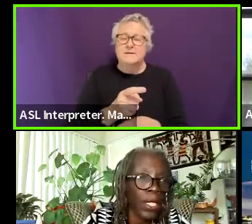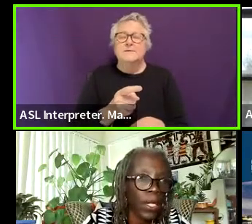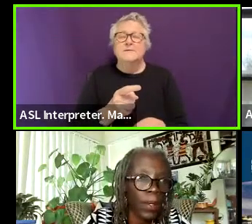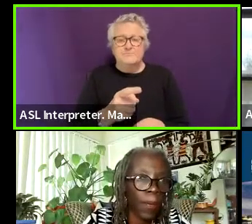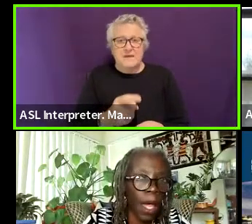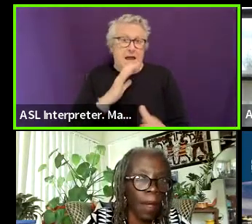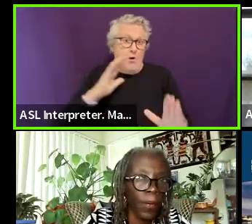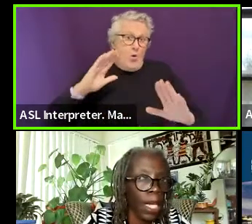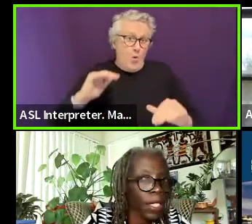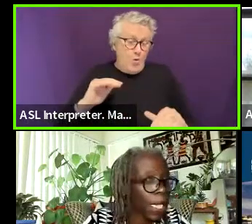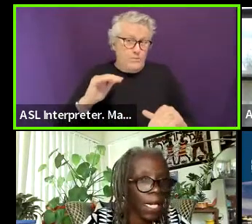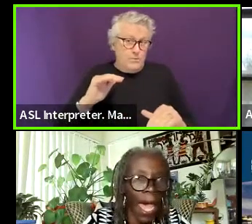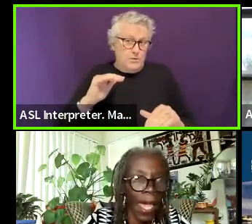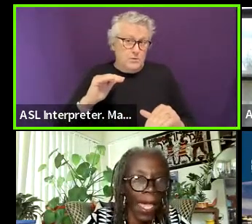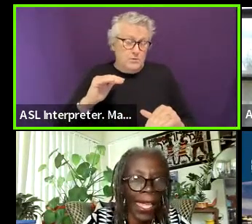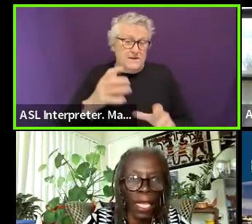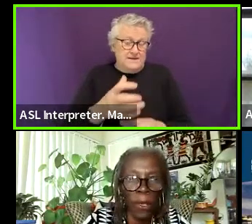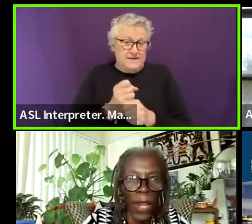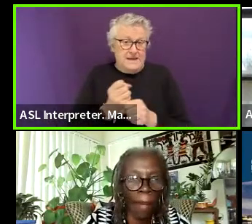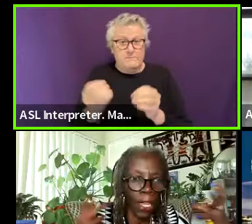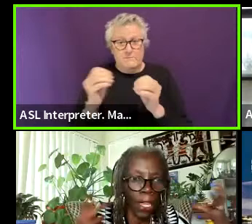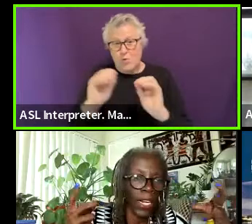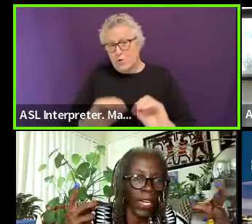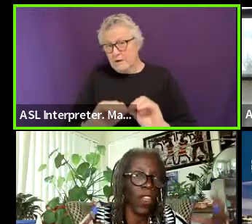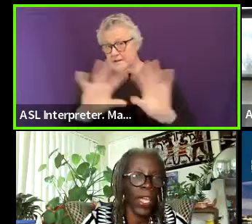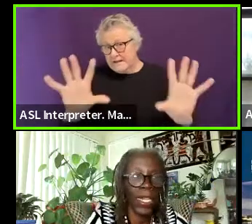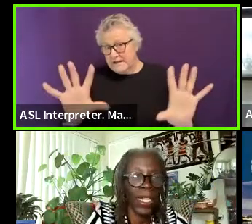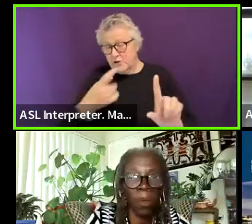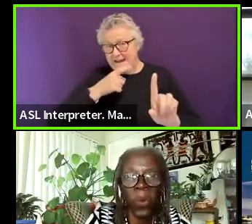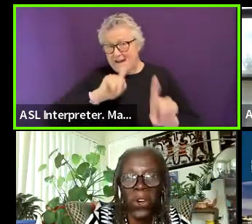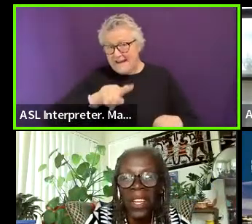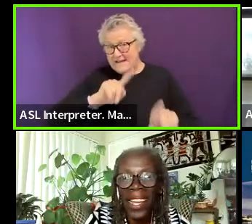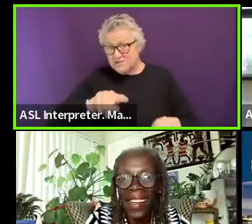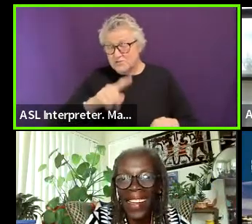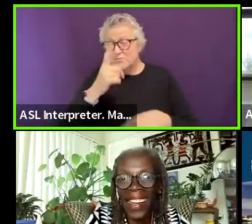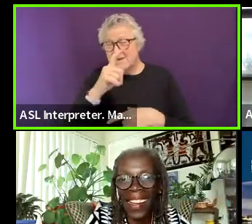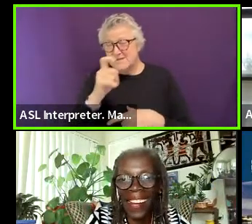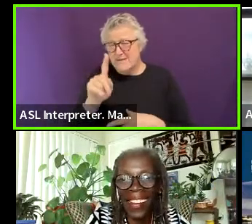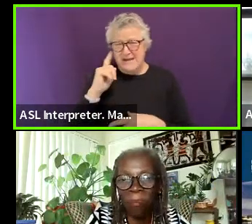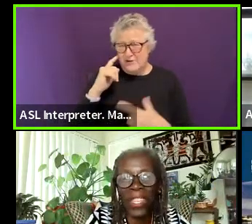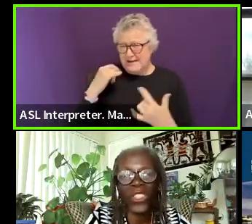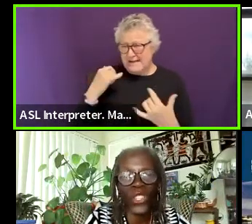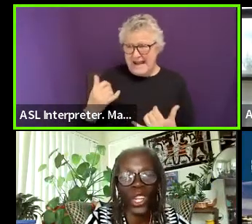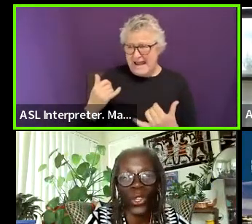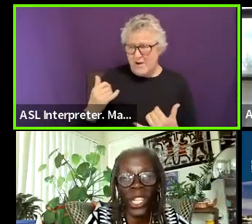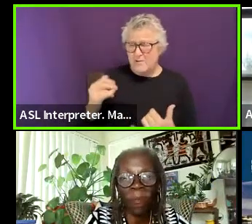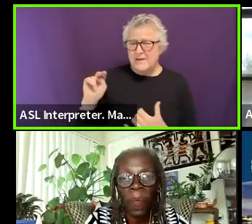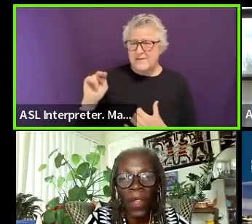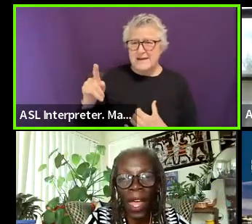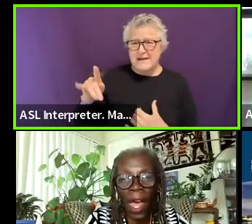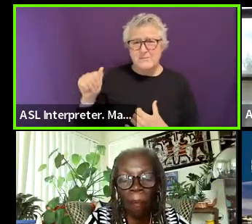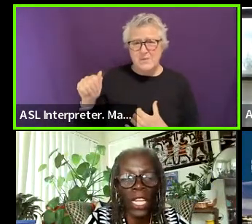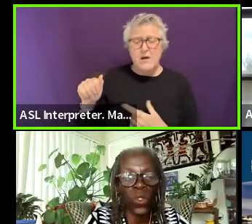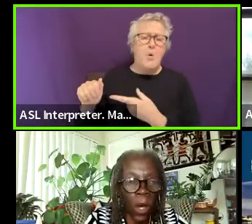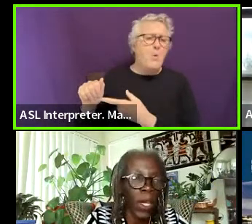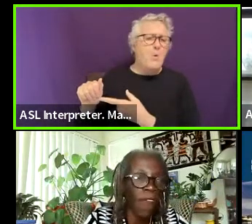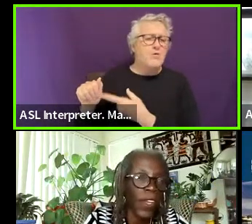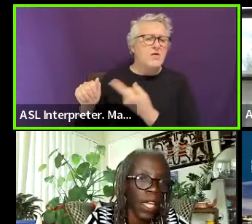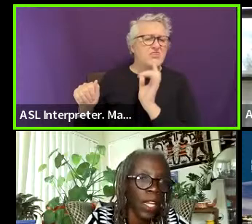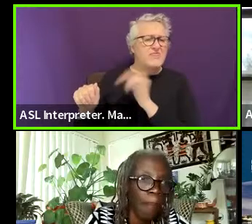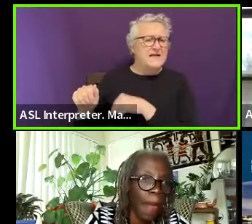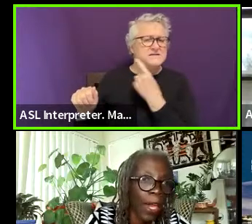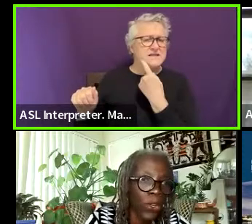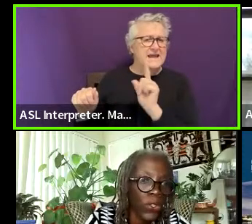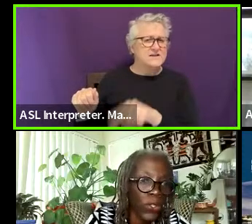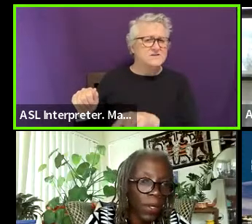that process. Because again, I'm hearing now that NEPA will be the solution, but it's what we